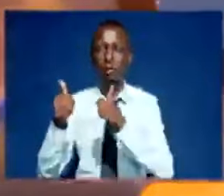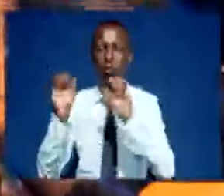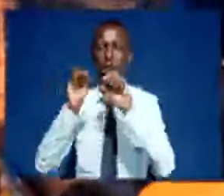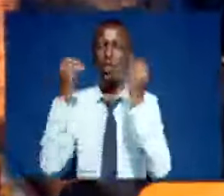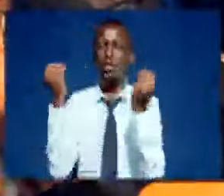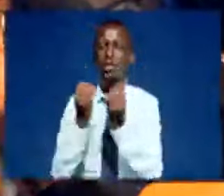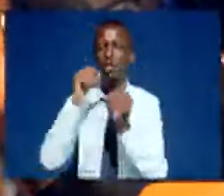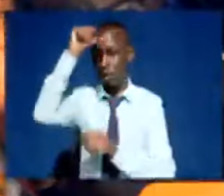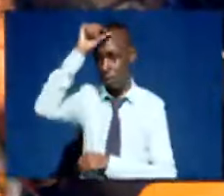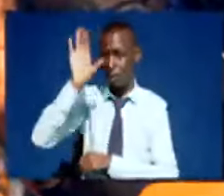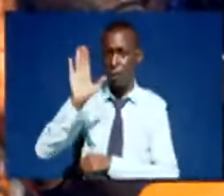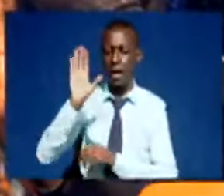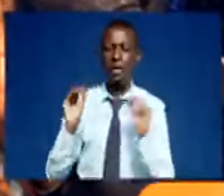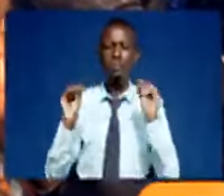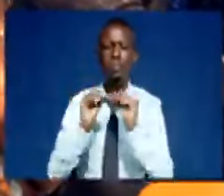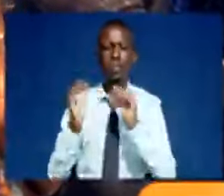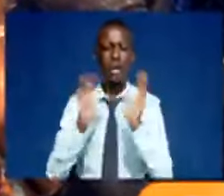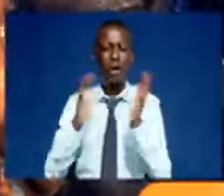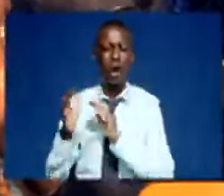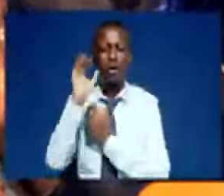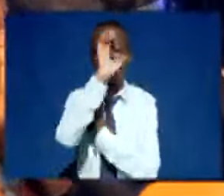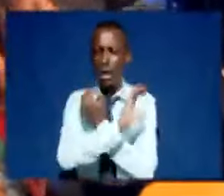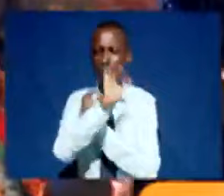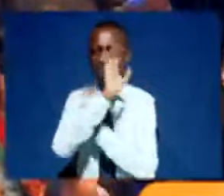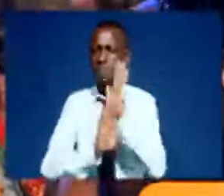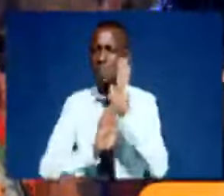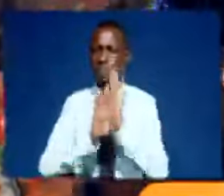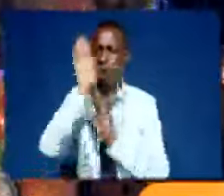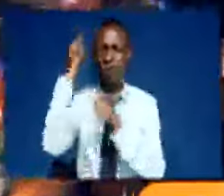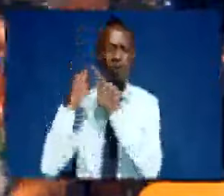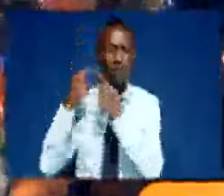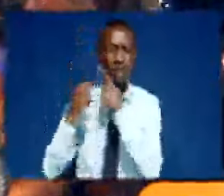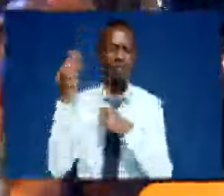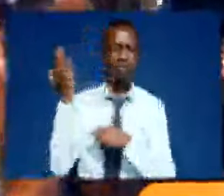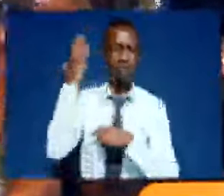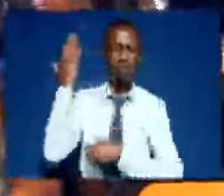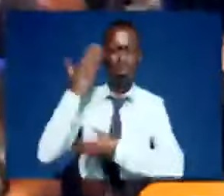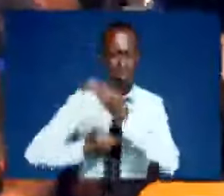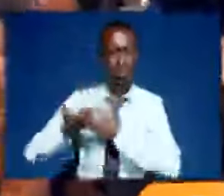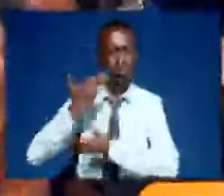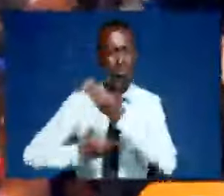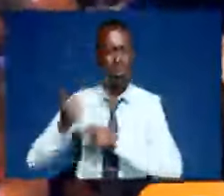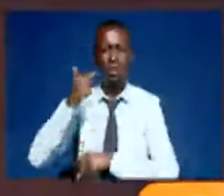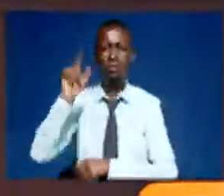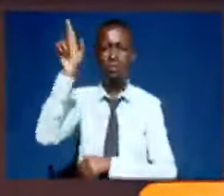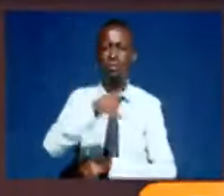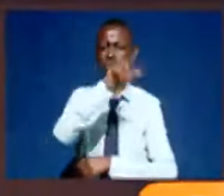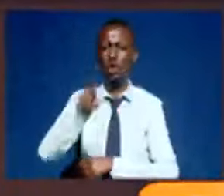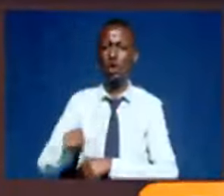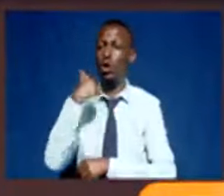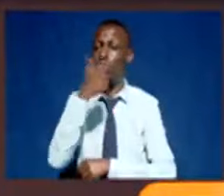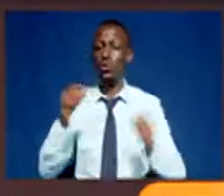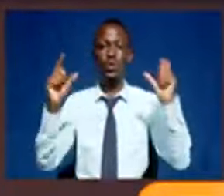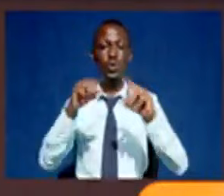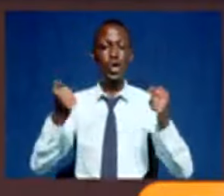organizations met to take stock of the country's development over the past year. President Kagame slammed critics over accusations that